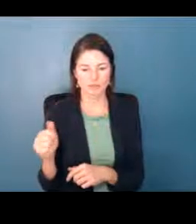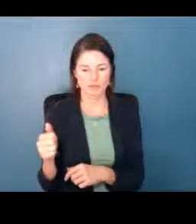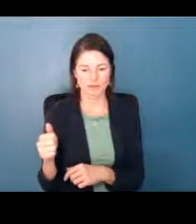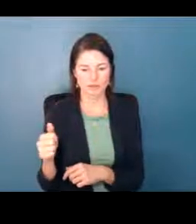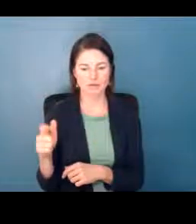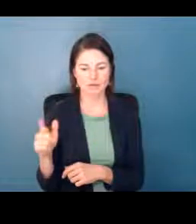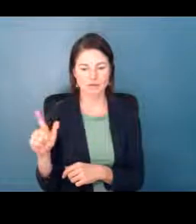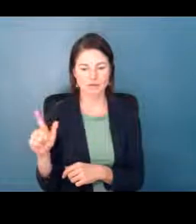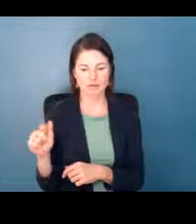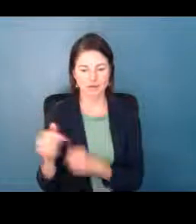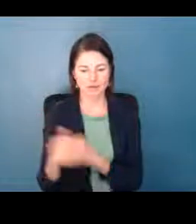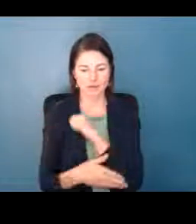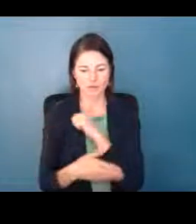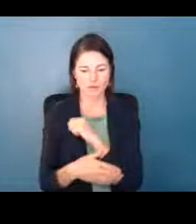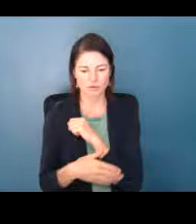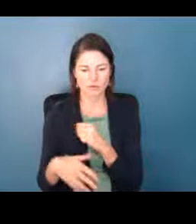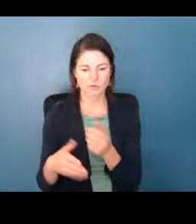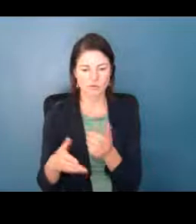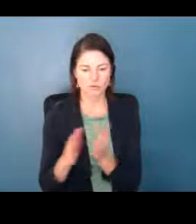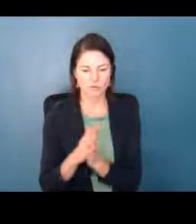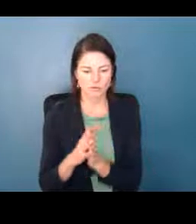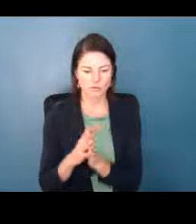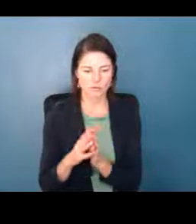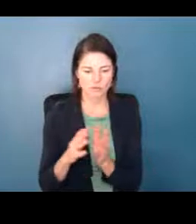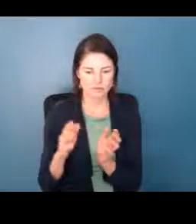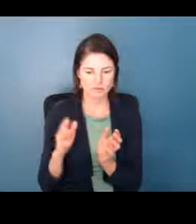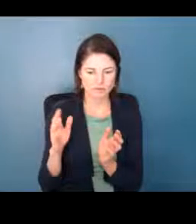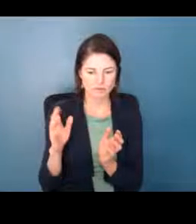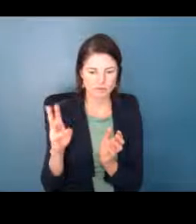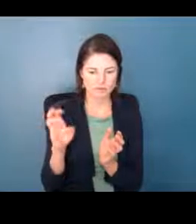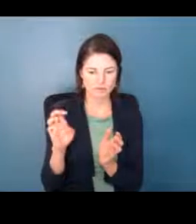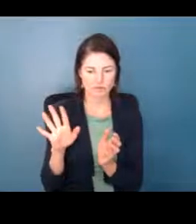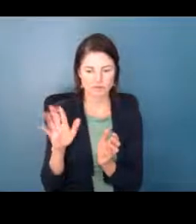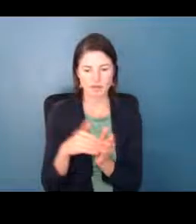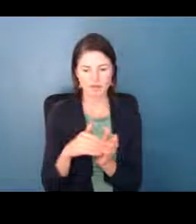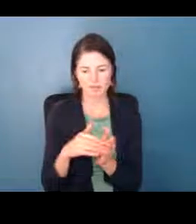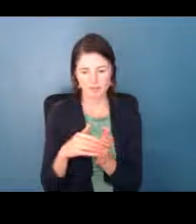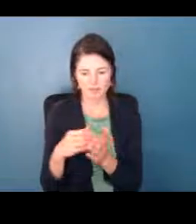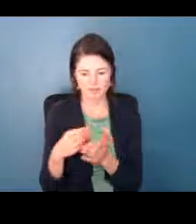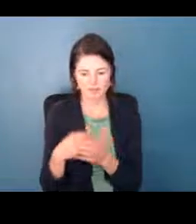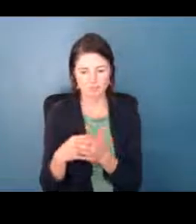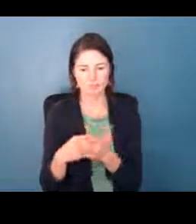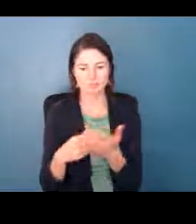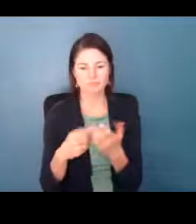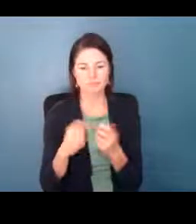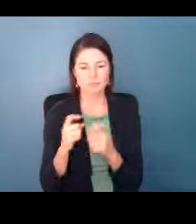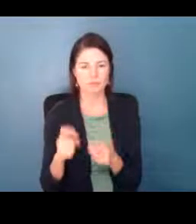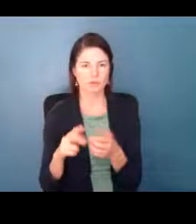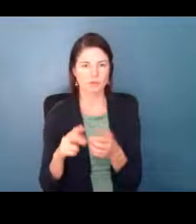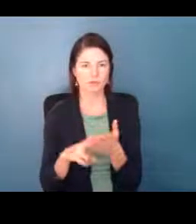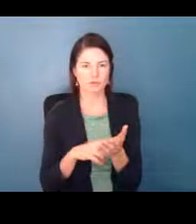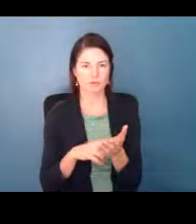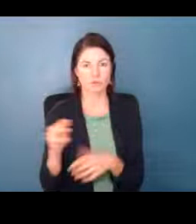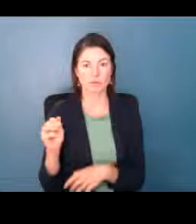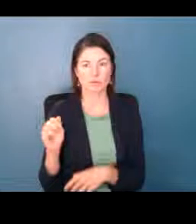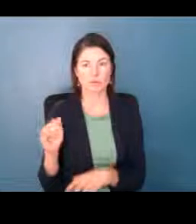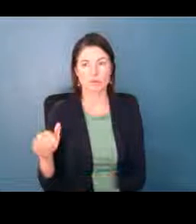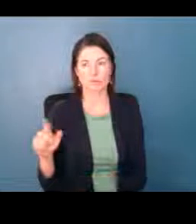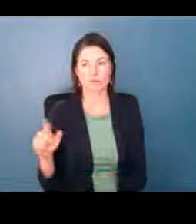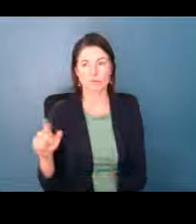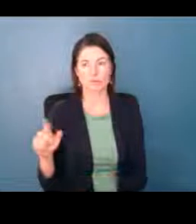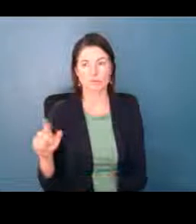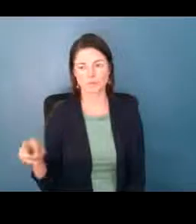requesting $645,000 of supplemental funds to award the contract. In May of 22, the department advertised the contract,